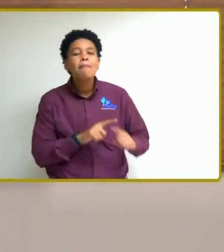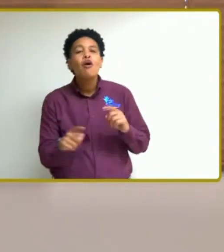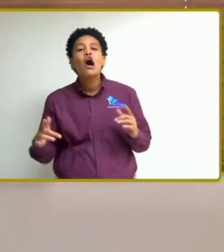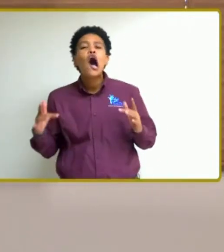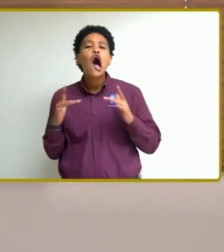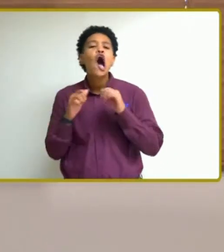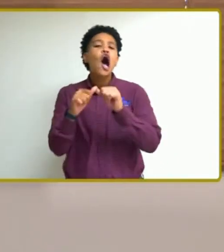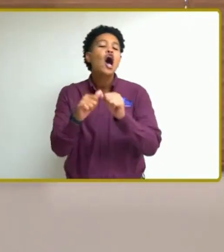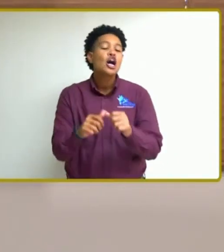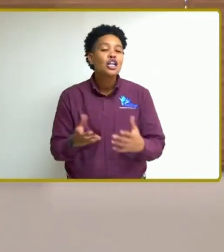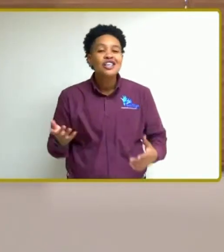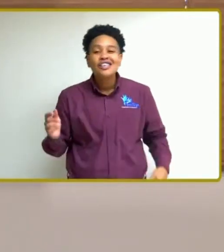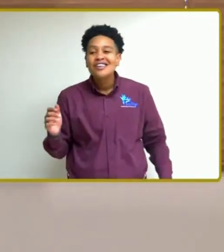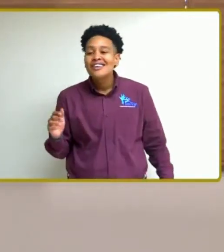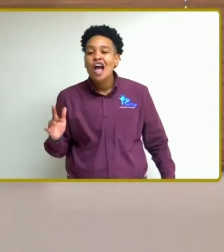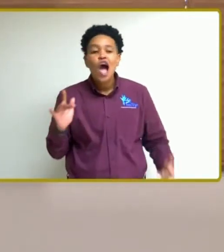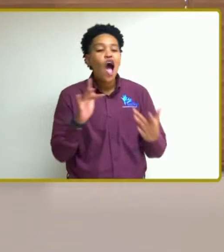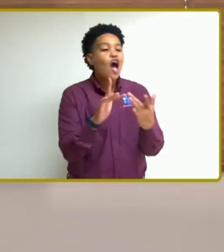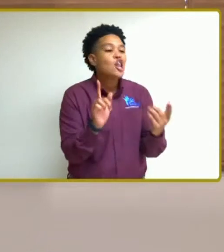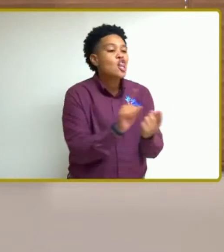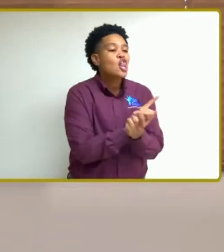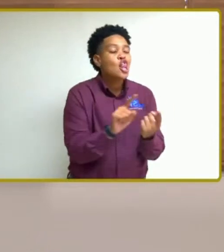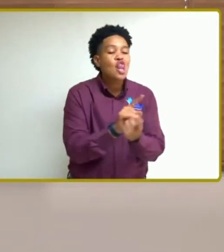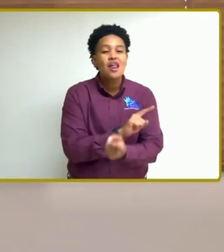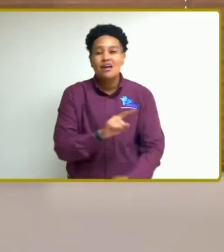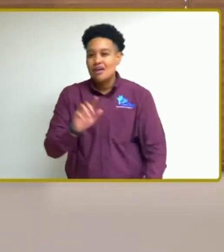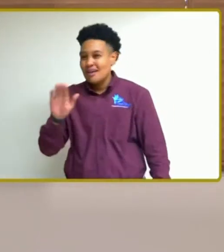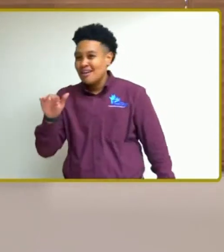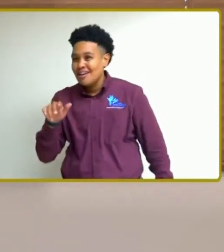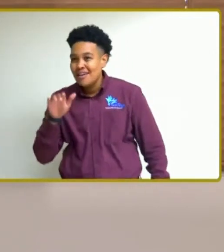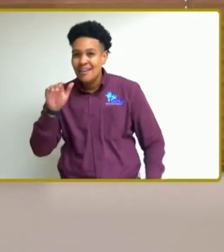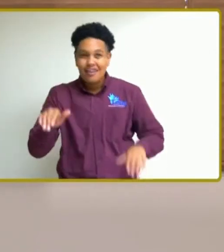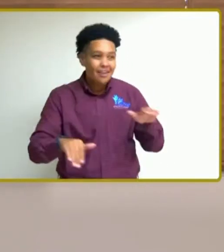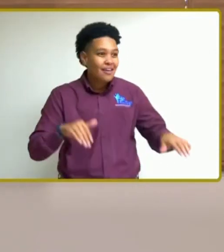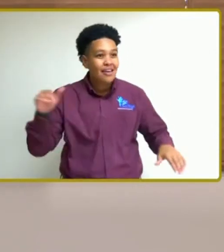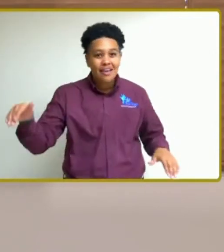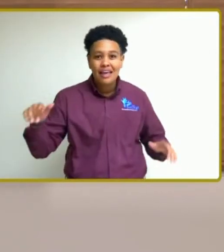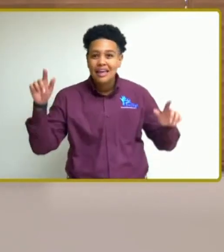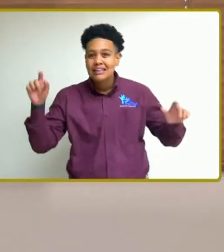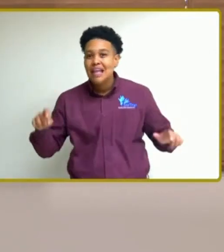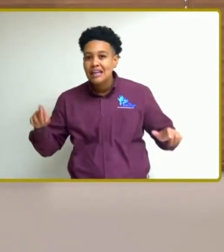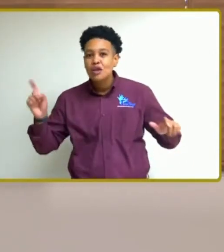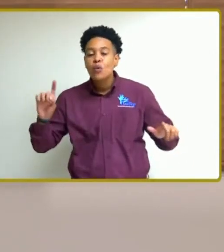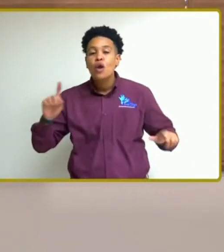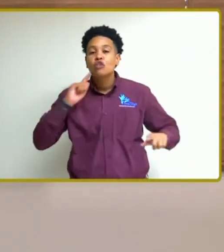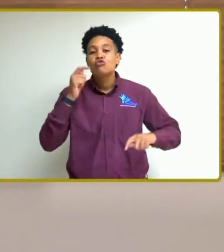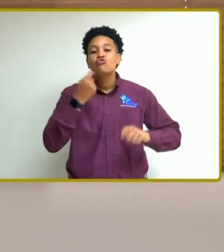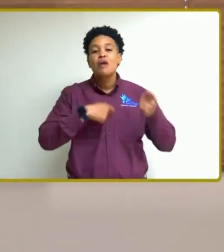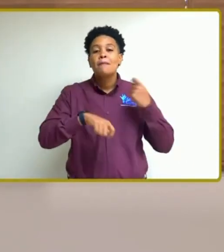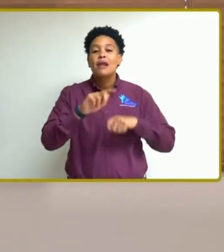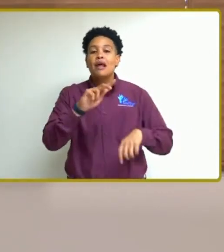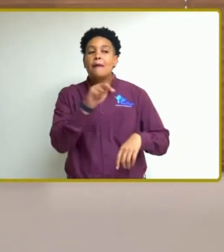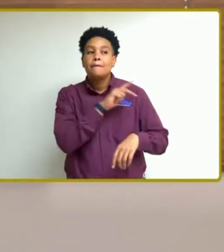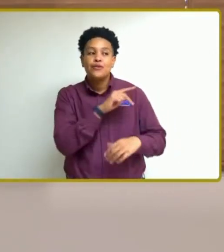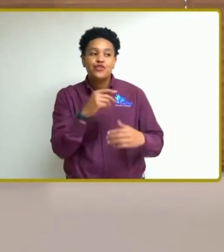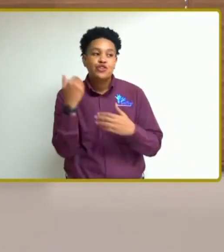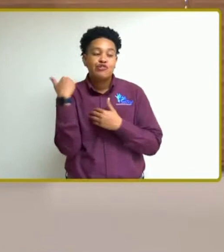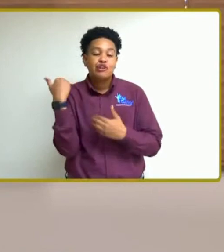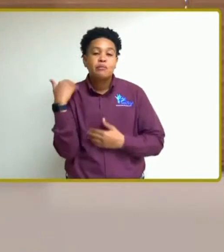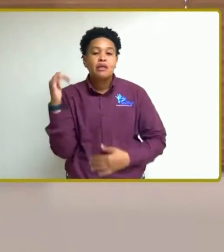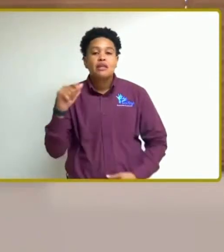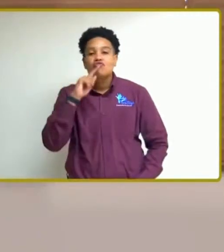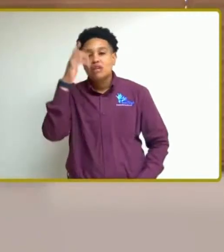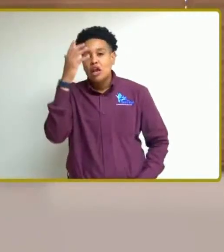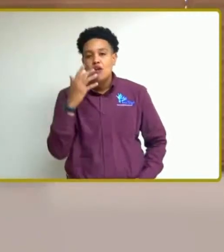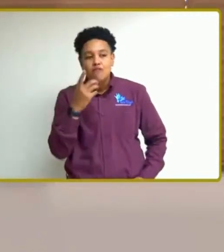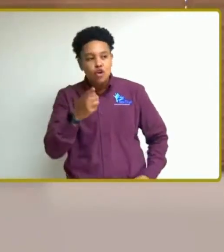continuous driving for contact tracing and testing, you know, where is replacing personal responsibility, and that is